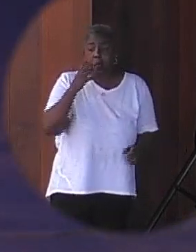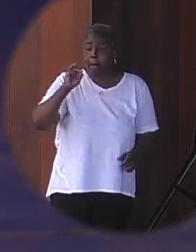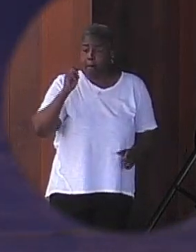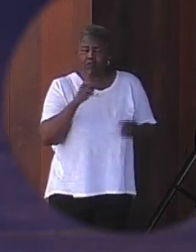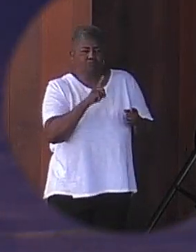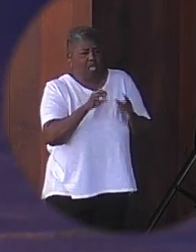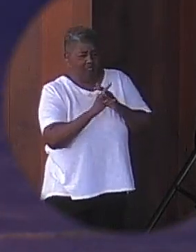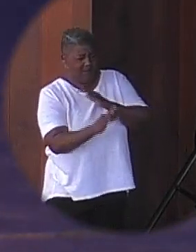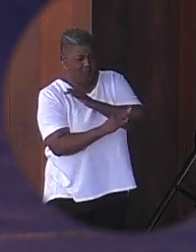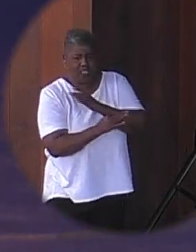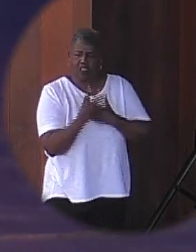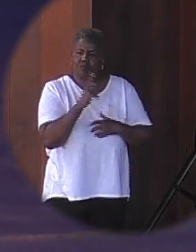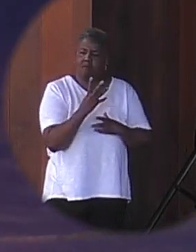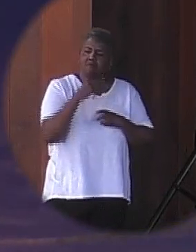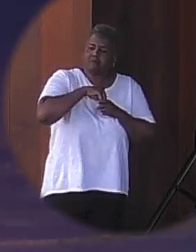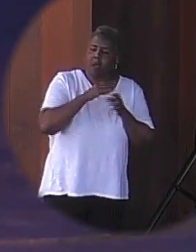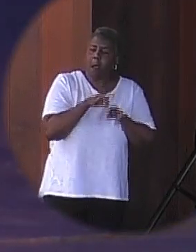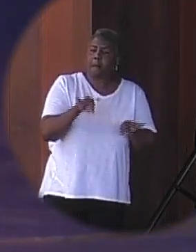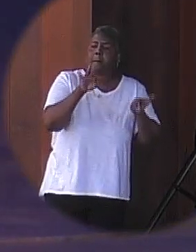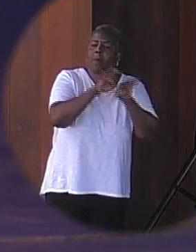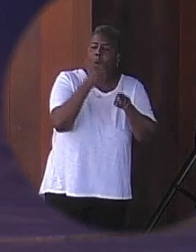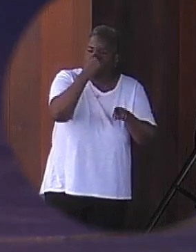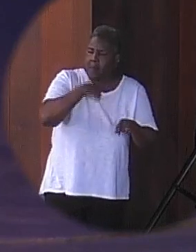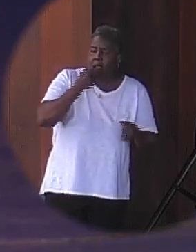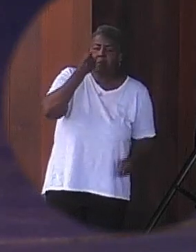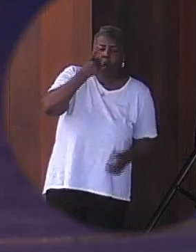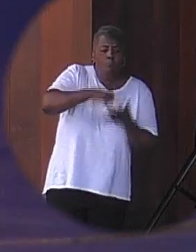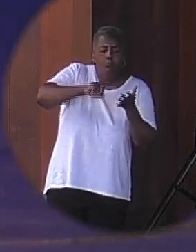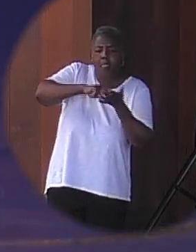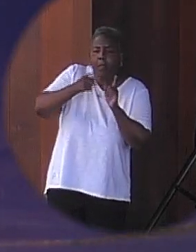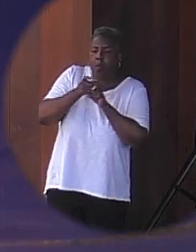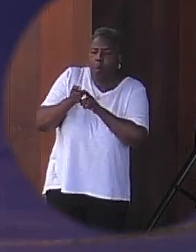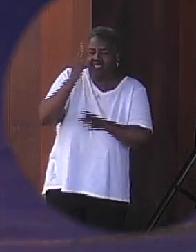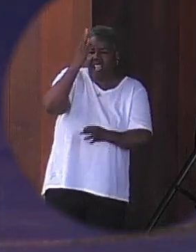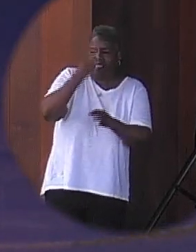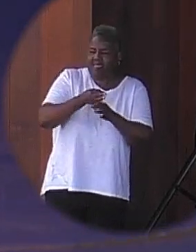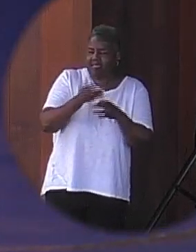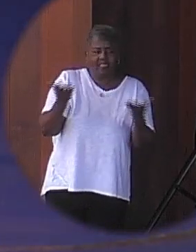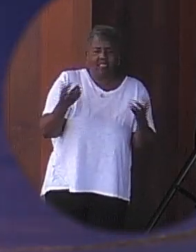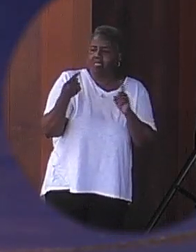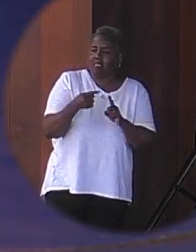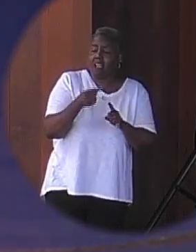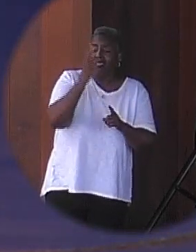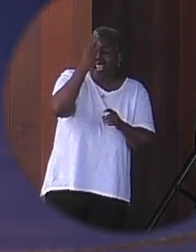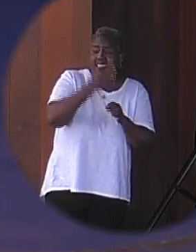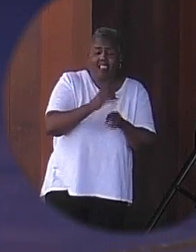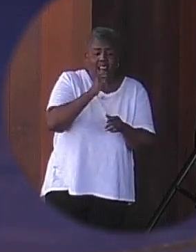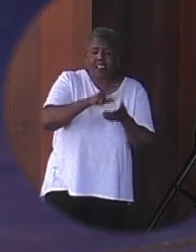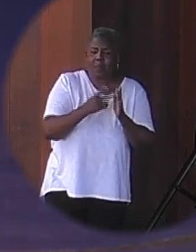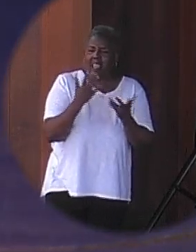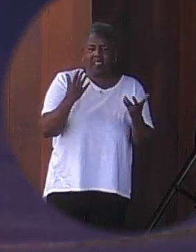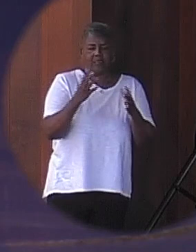is foundational to my understanding of what faith really is. Faith is not some